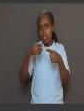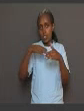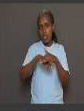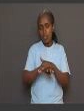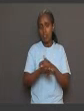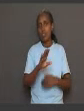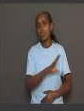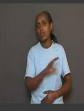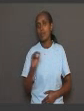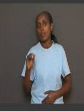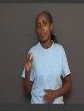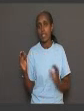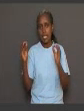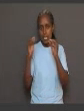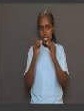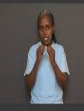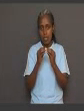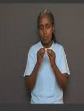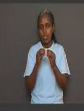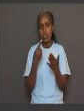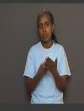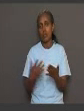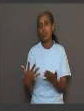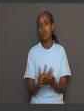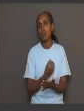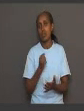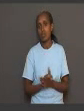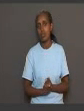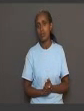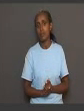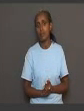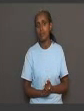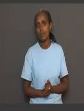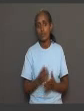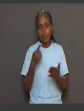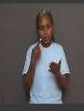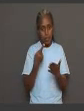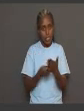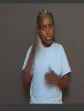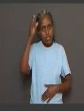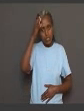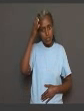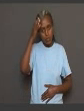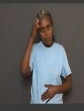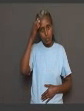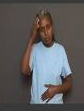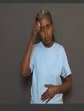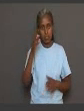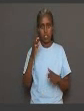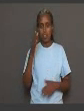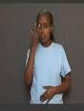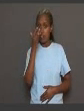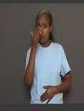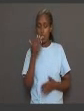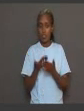and then summing those products. This concept should be familiar from